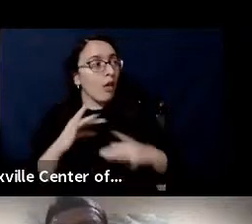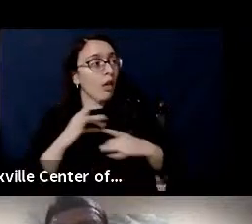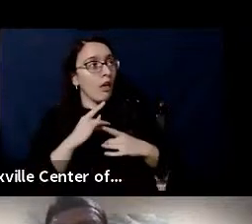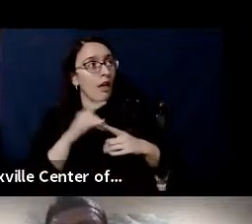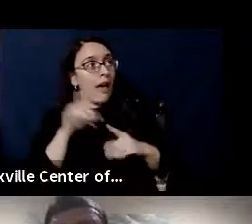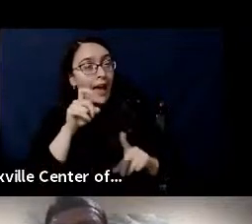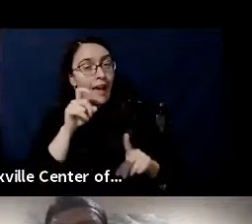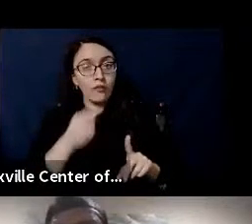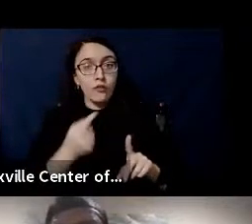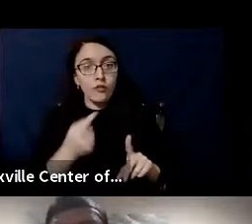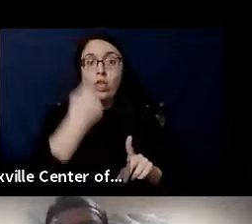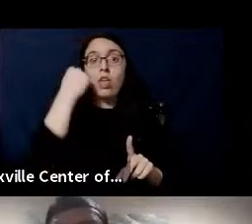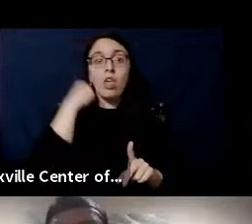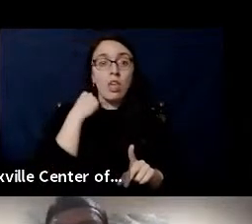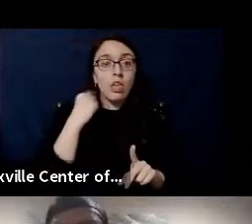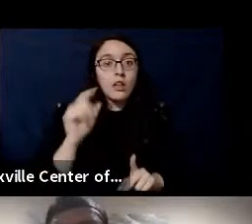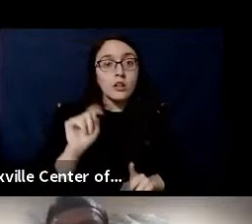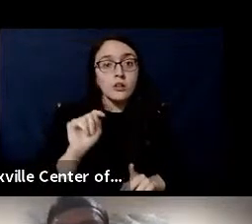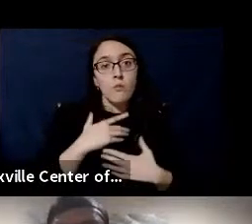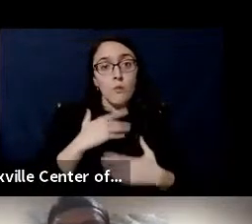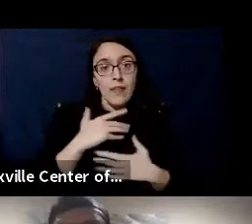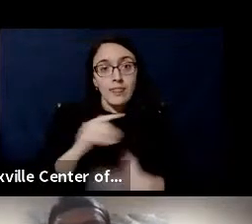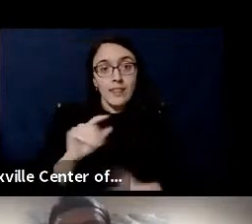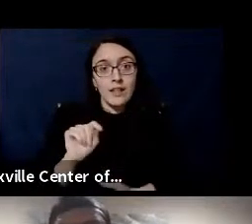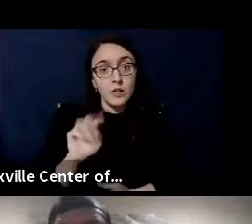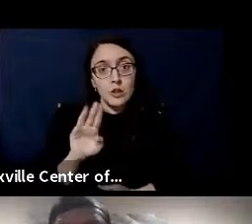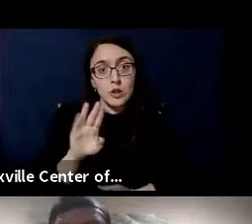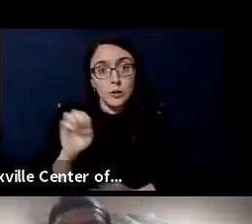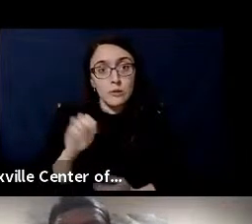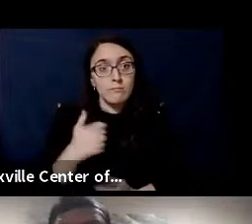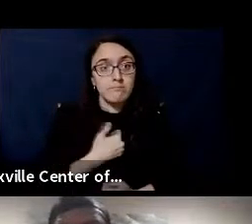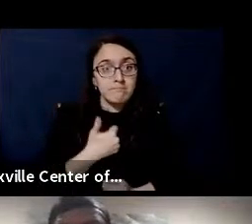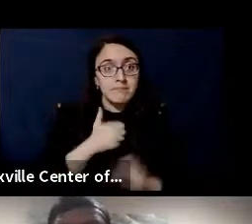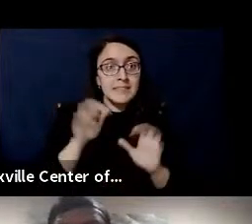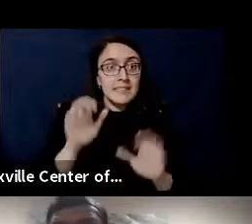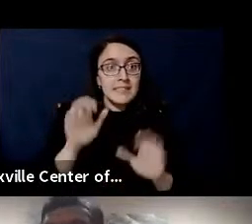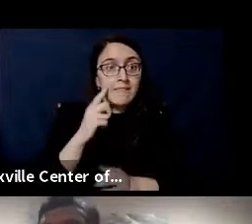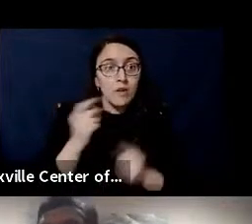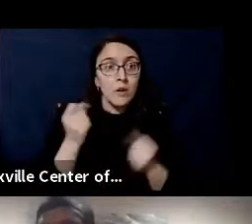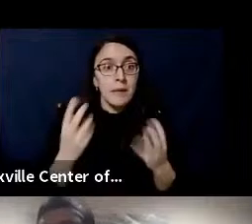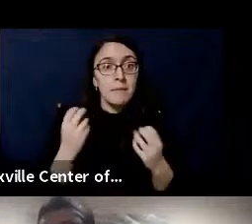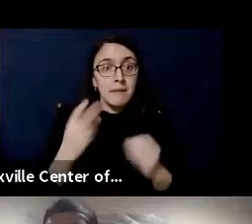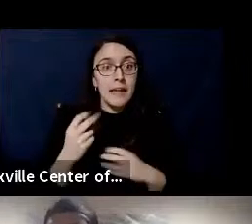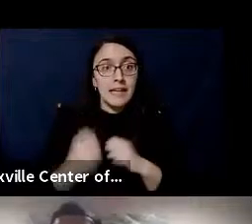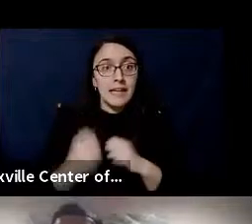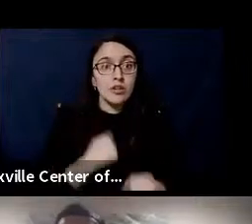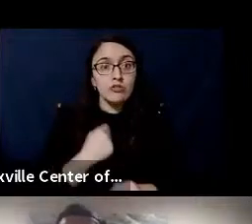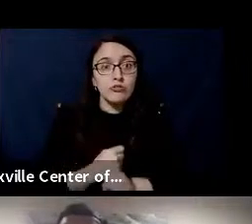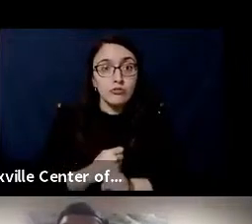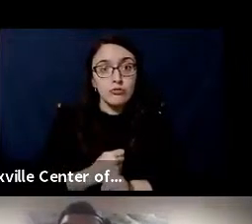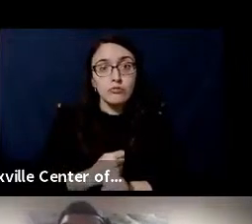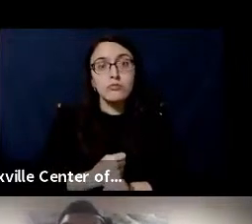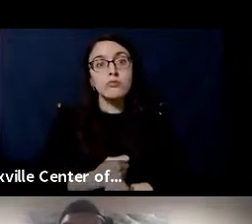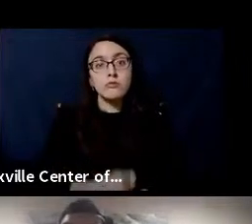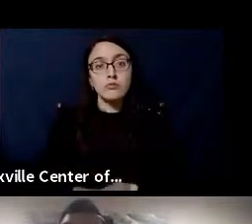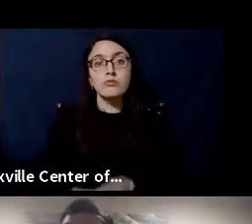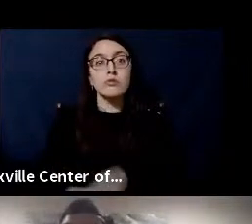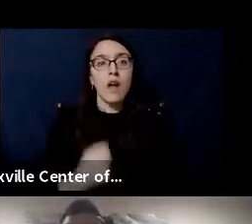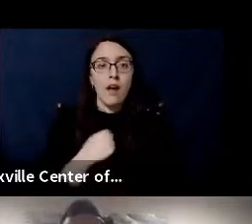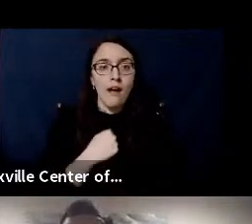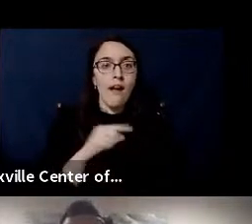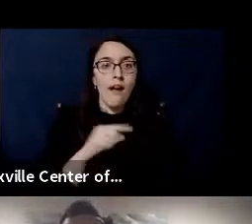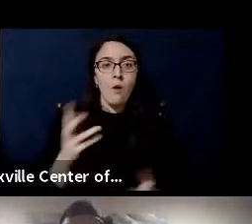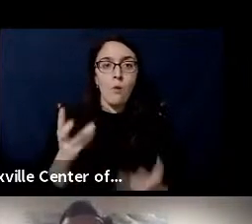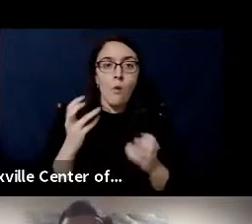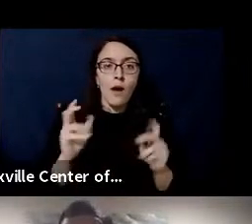throat. And having been that person doing it for years and years, you know, I